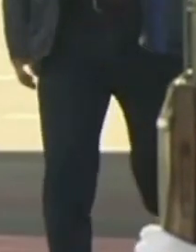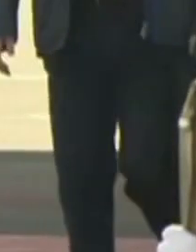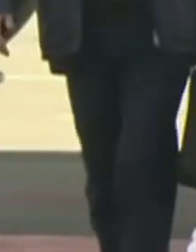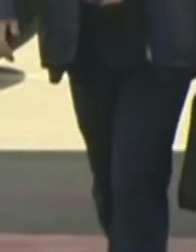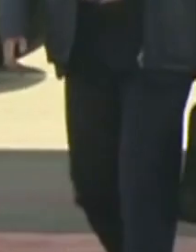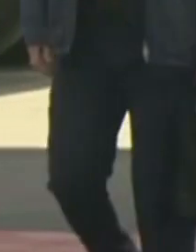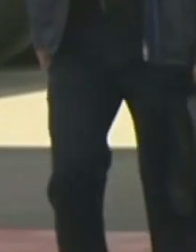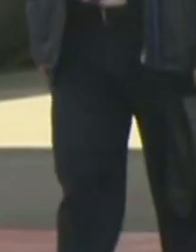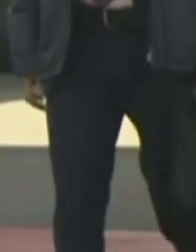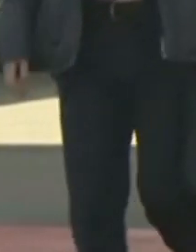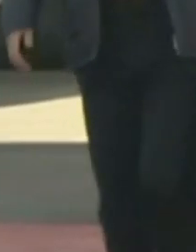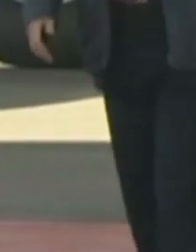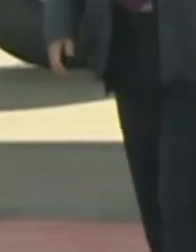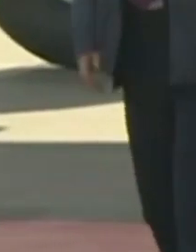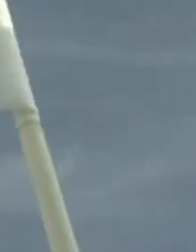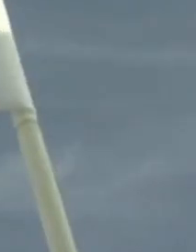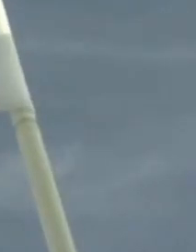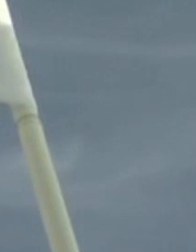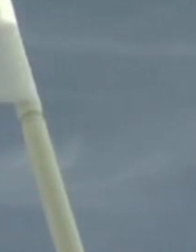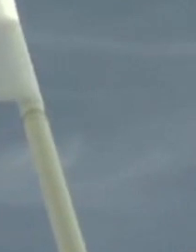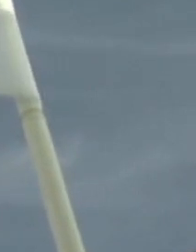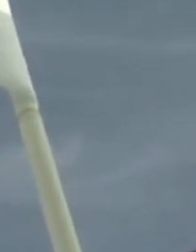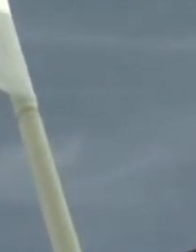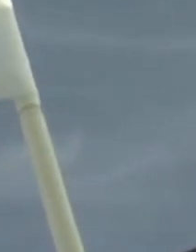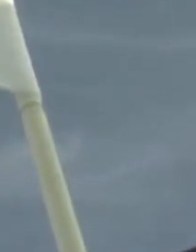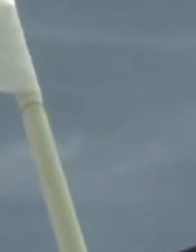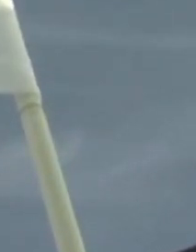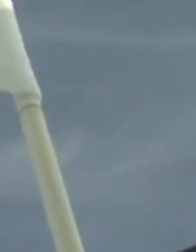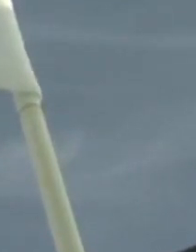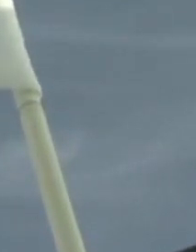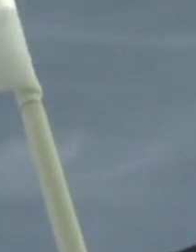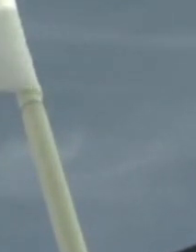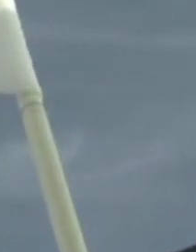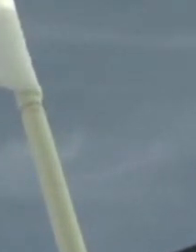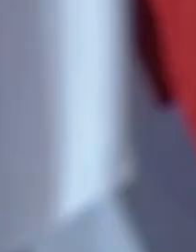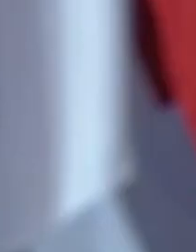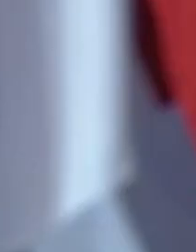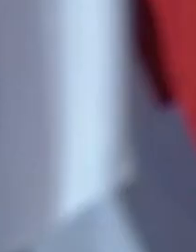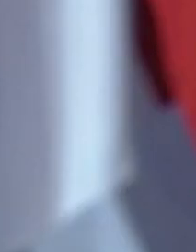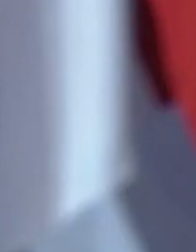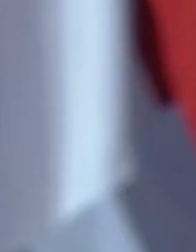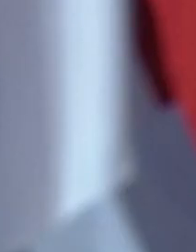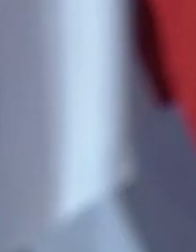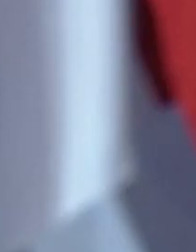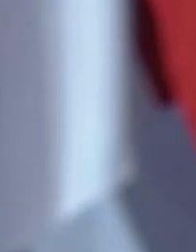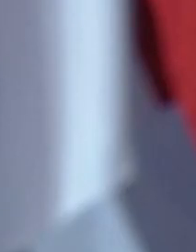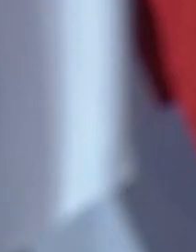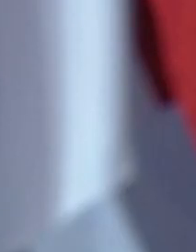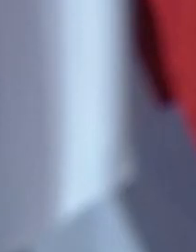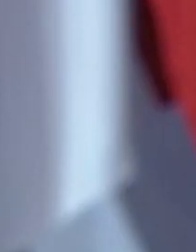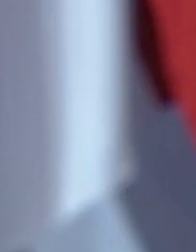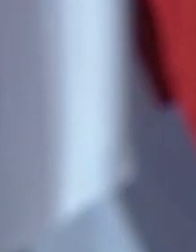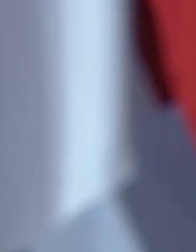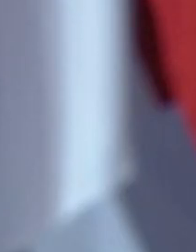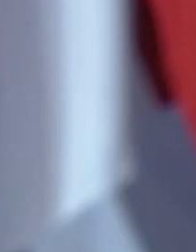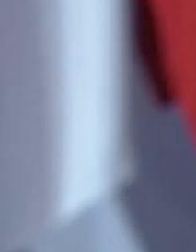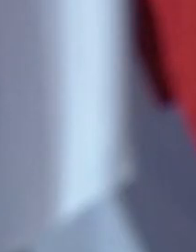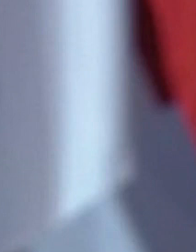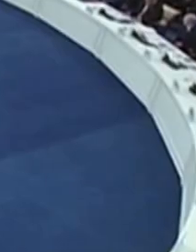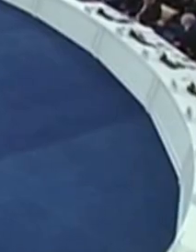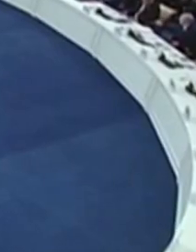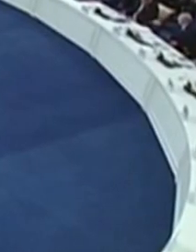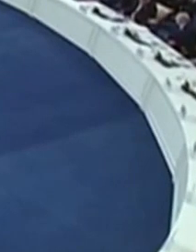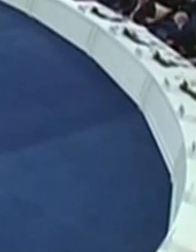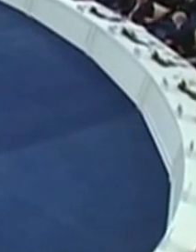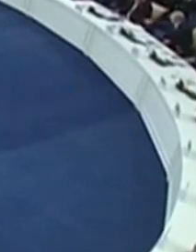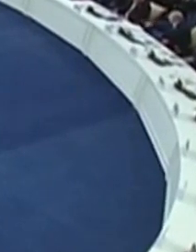Vladimir Putin to reach out to Asian nations in Kazakhstan's capital Astana, as Russia has been slapped with sweeping